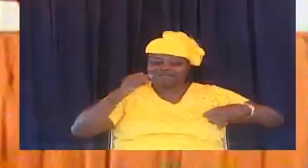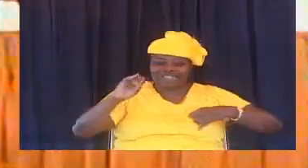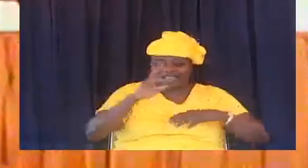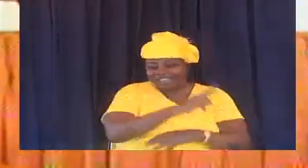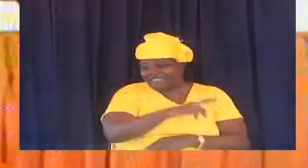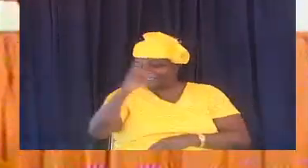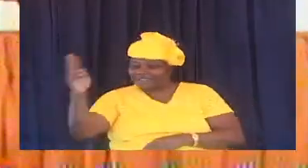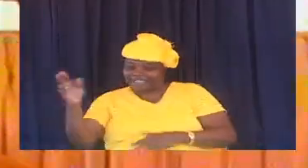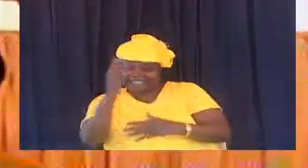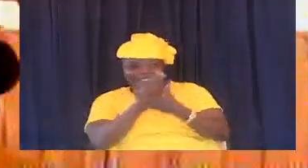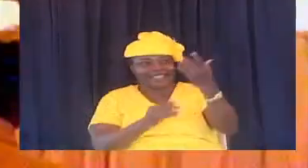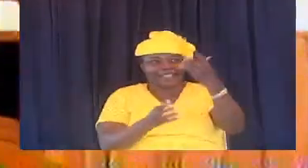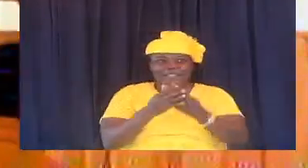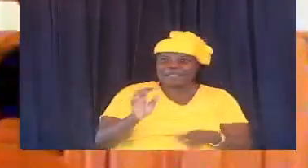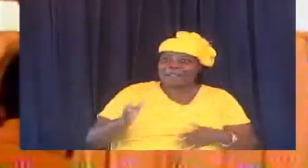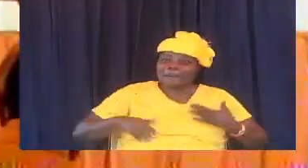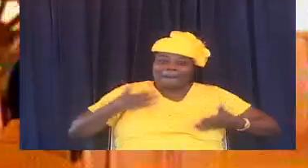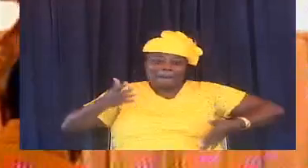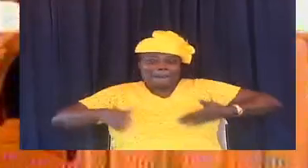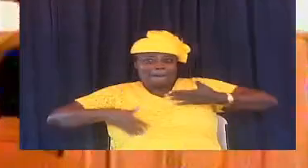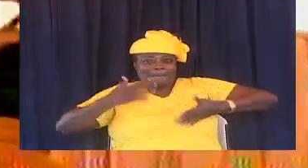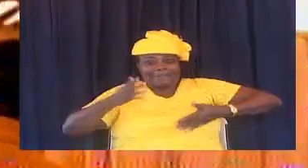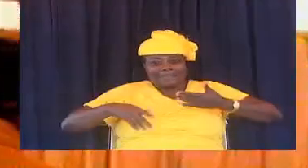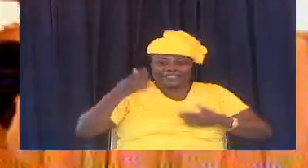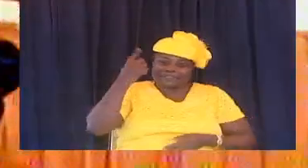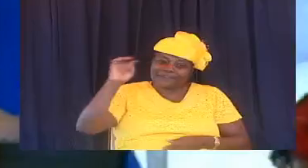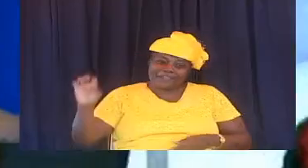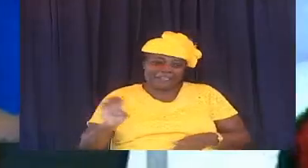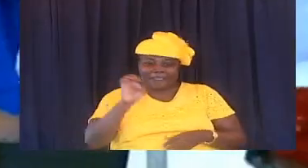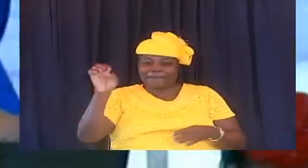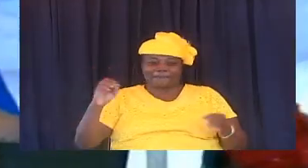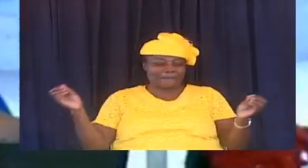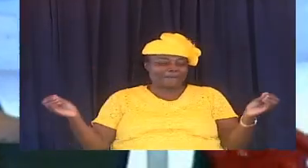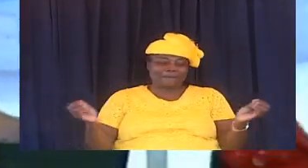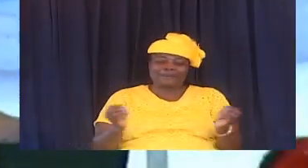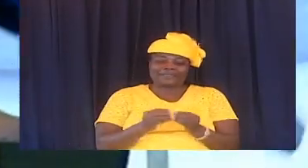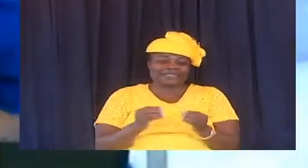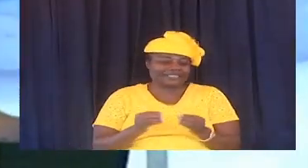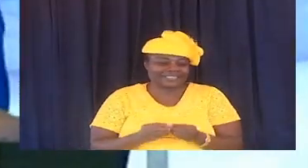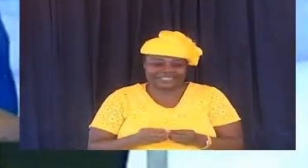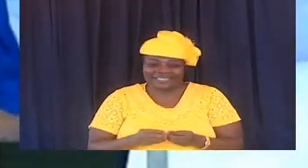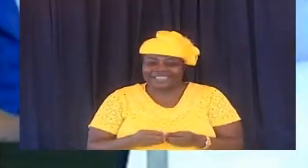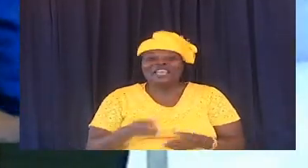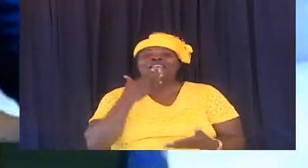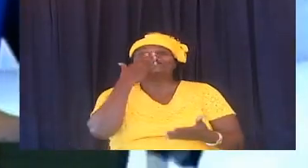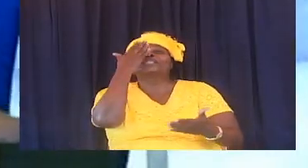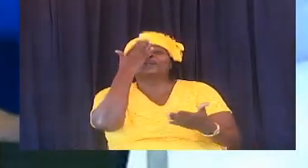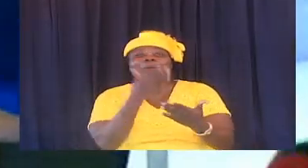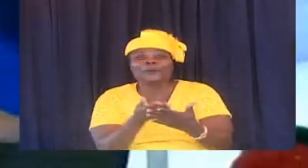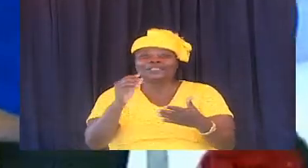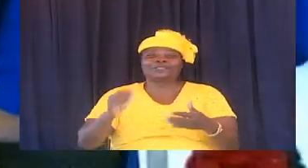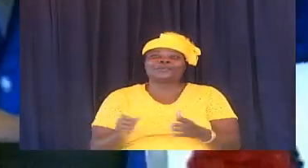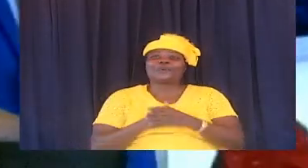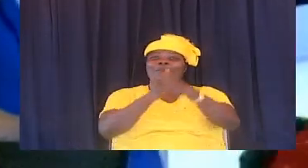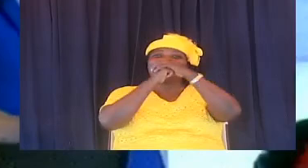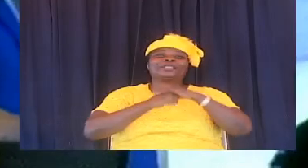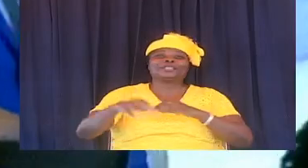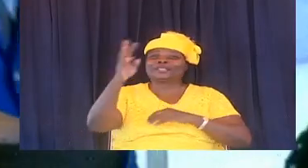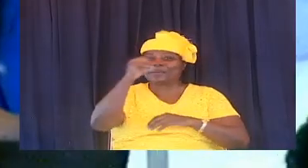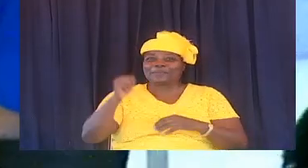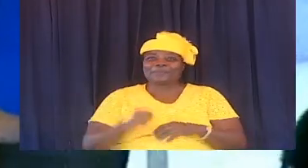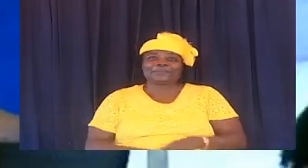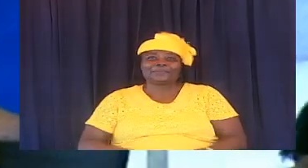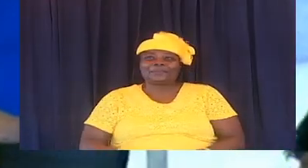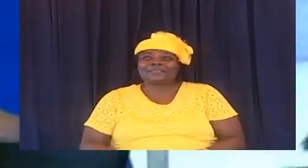right hand, pleasures forevermore. It feels so good to worship him. It feels so good to